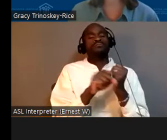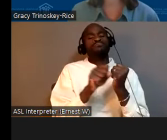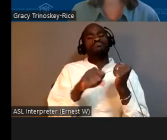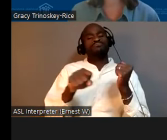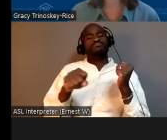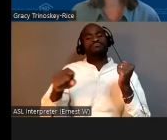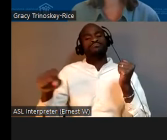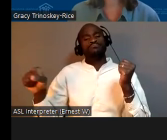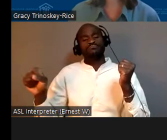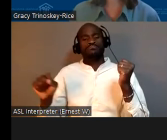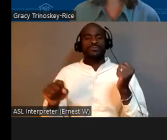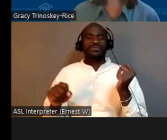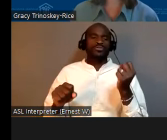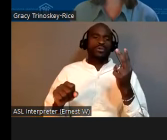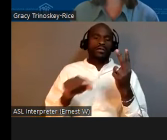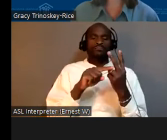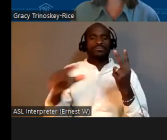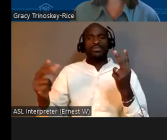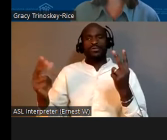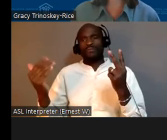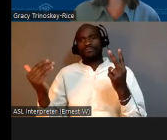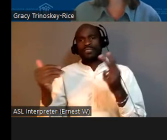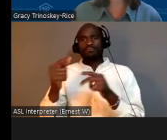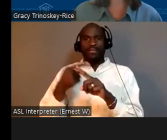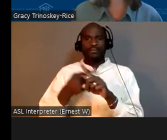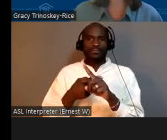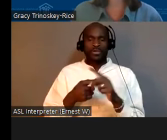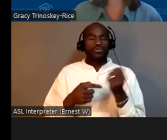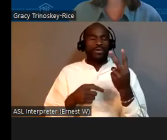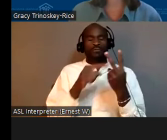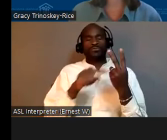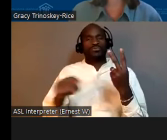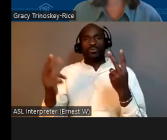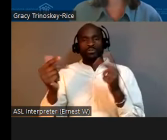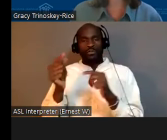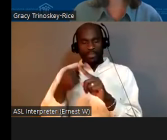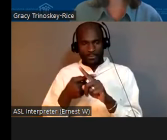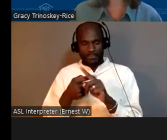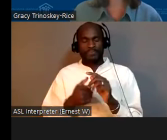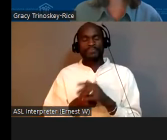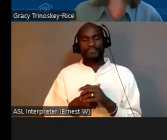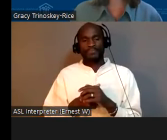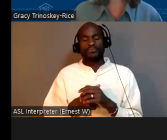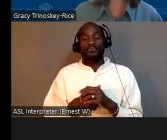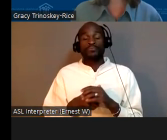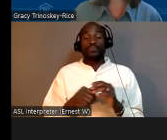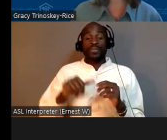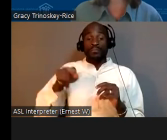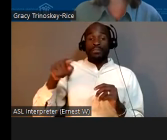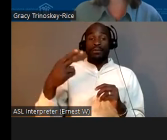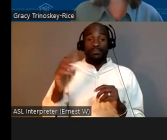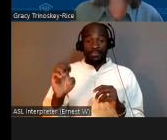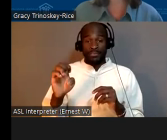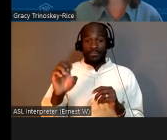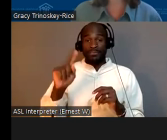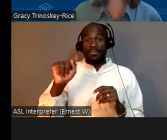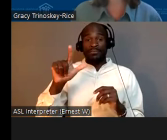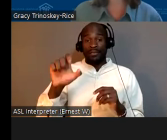of 2024. With the expiration of the PHE telehealth coverage,